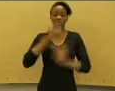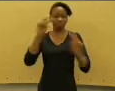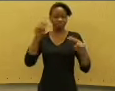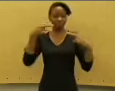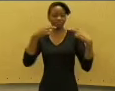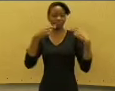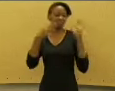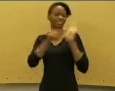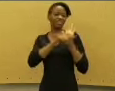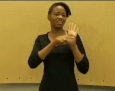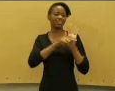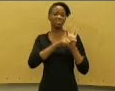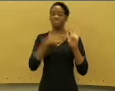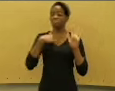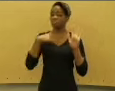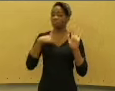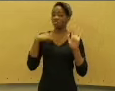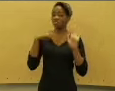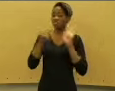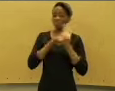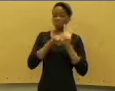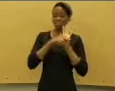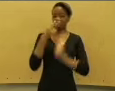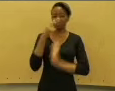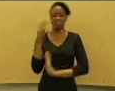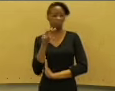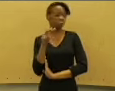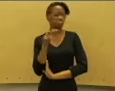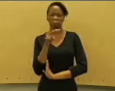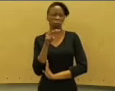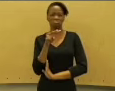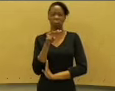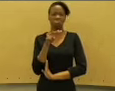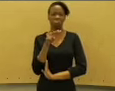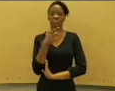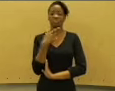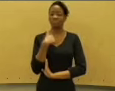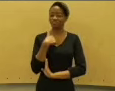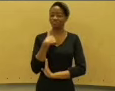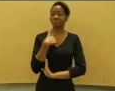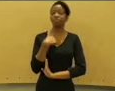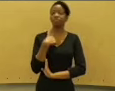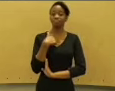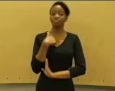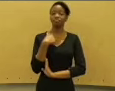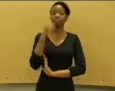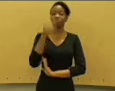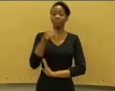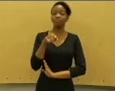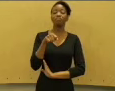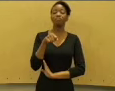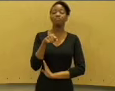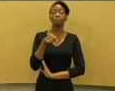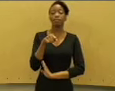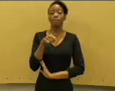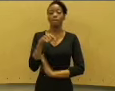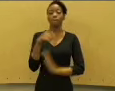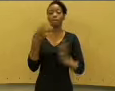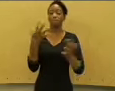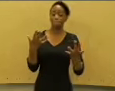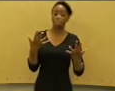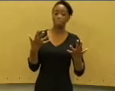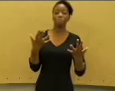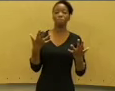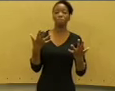negative. I don't. And by being able to pick up early how